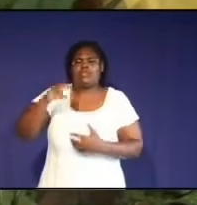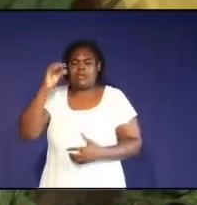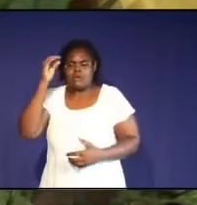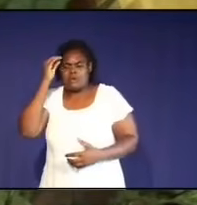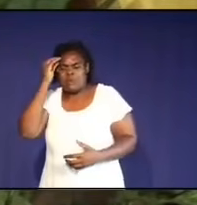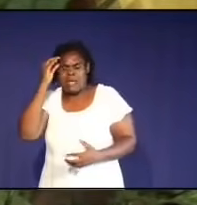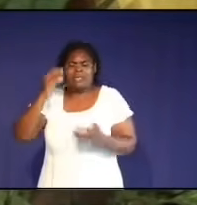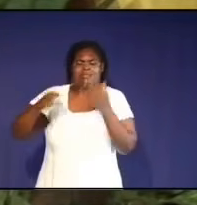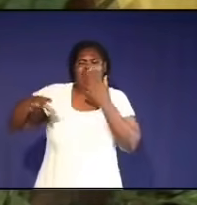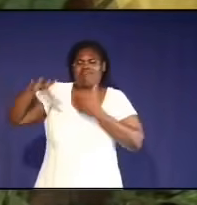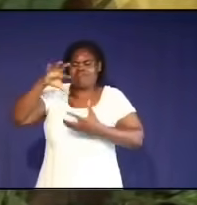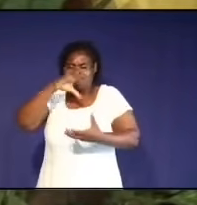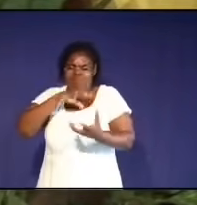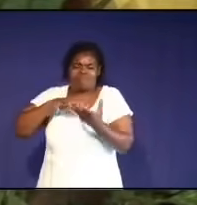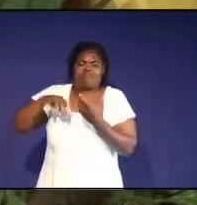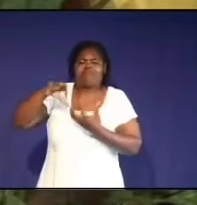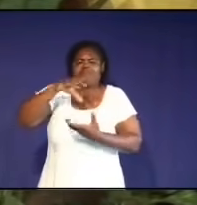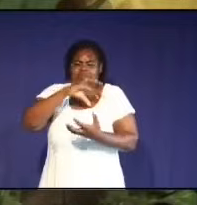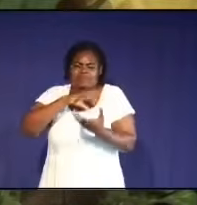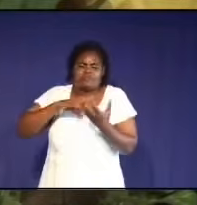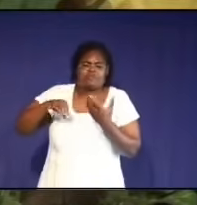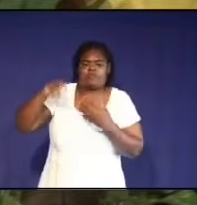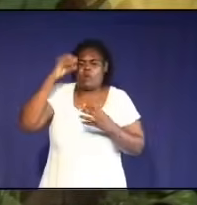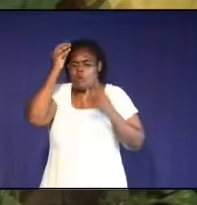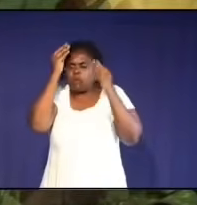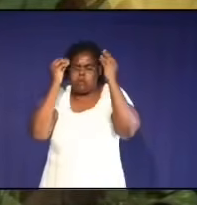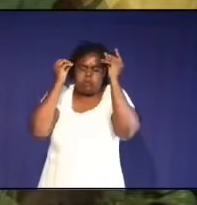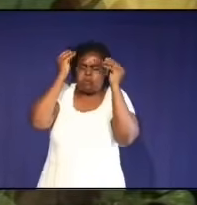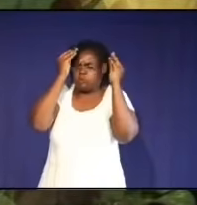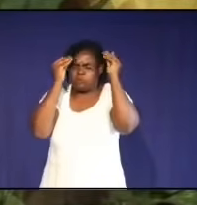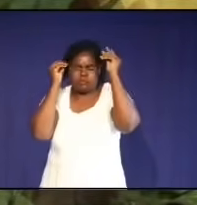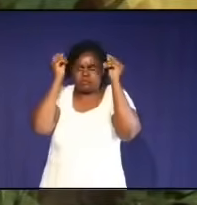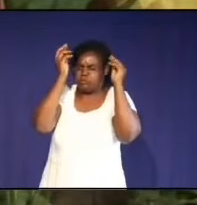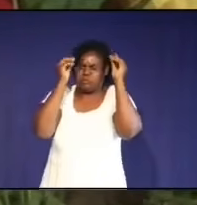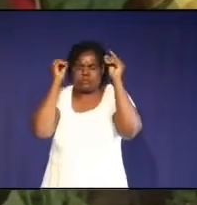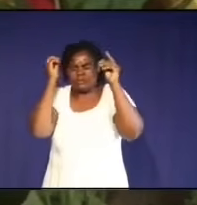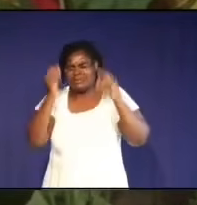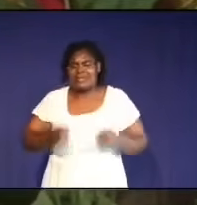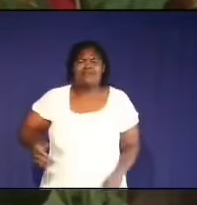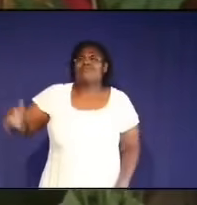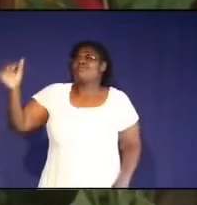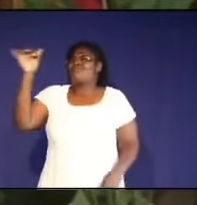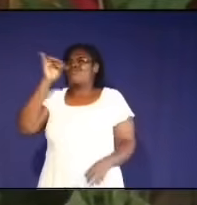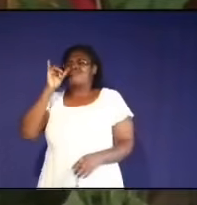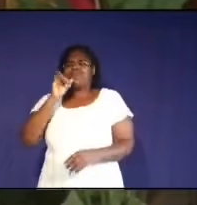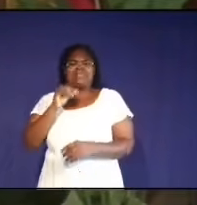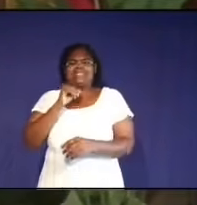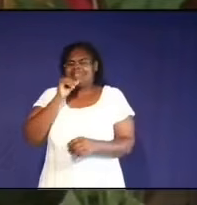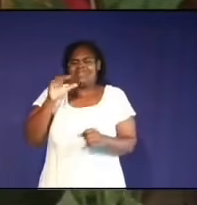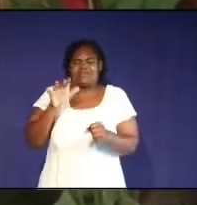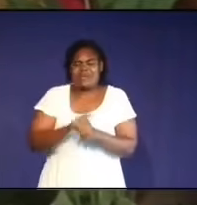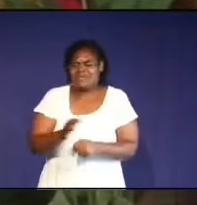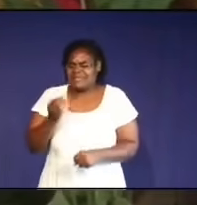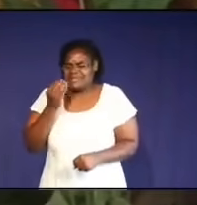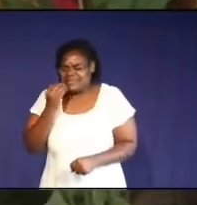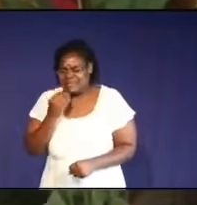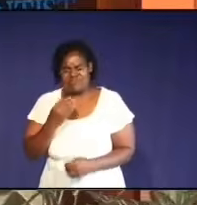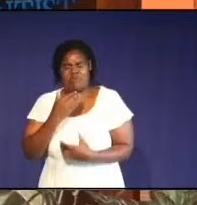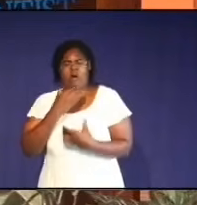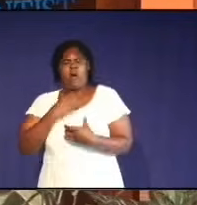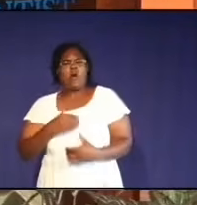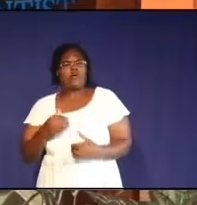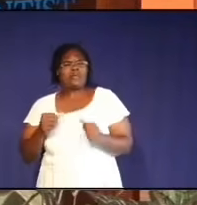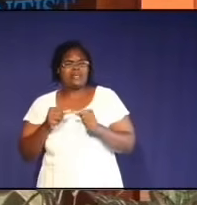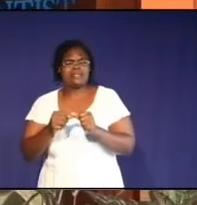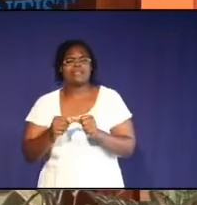a war raging on the inside, and you drink but you're not full. You eat but you're still hungry.